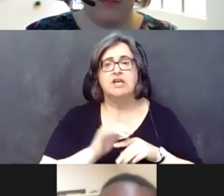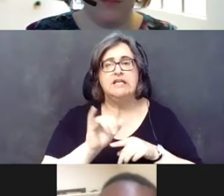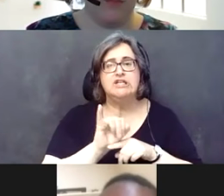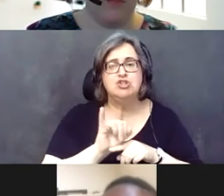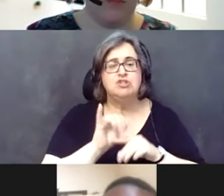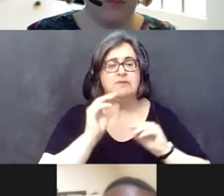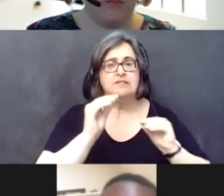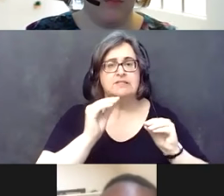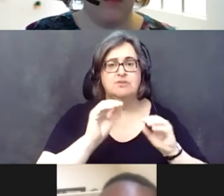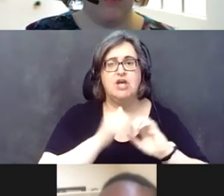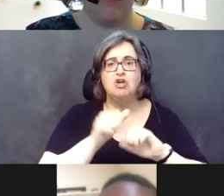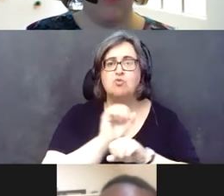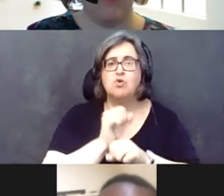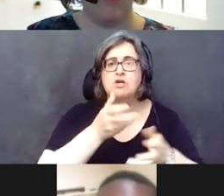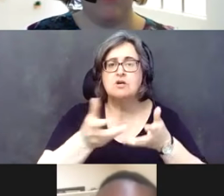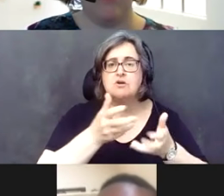work with disabled people.